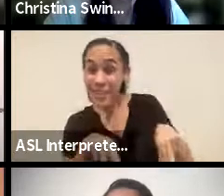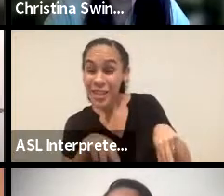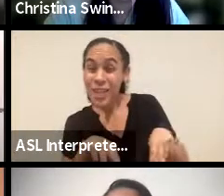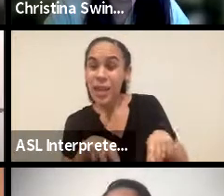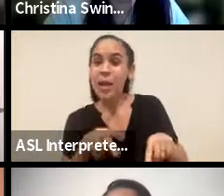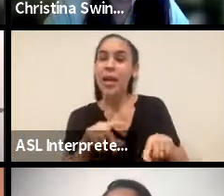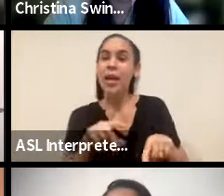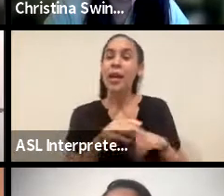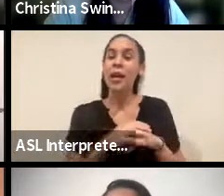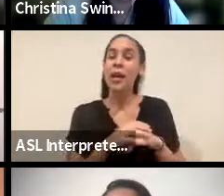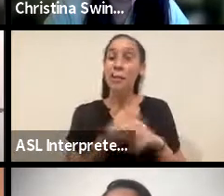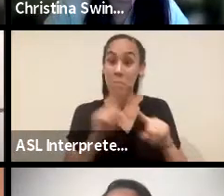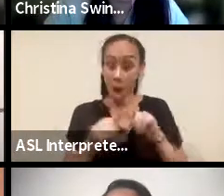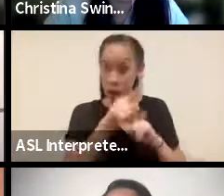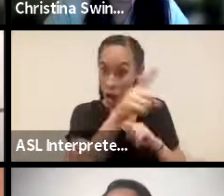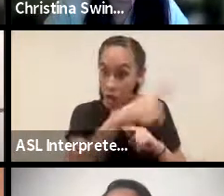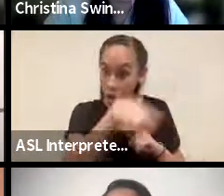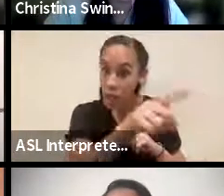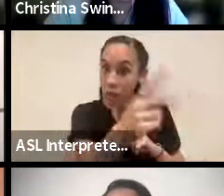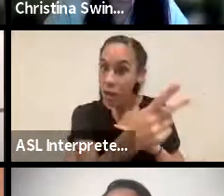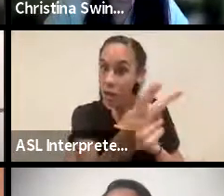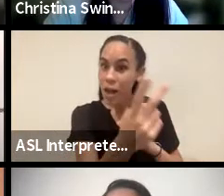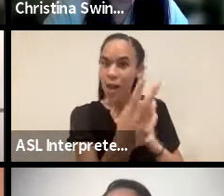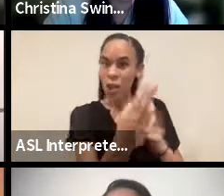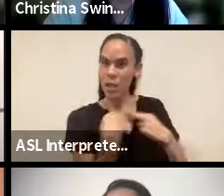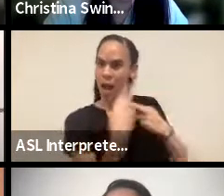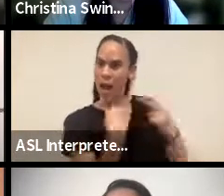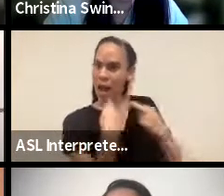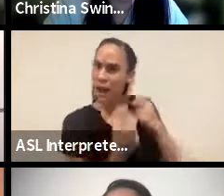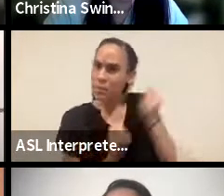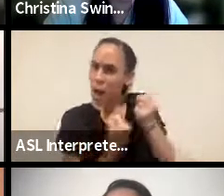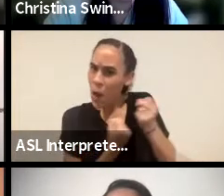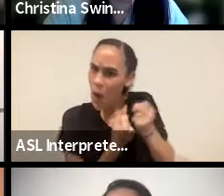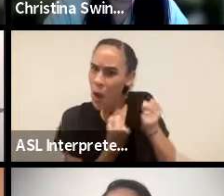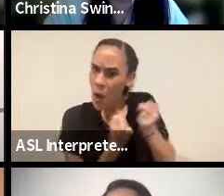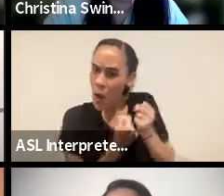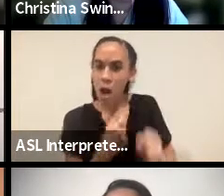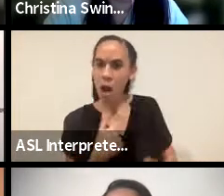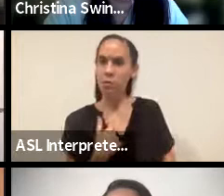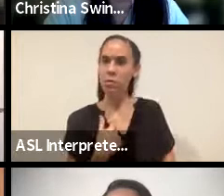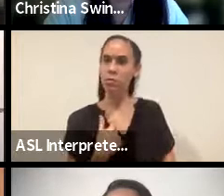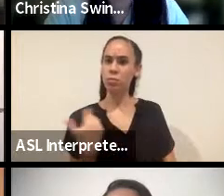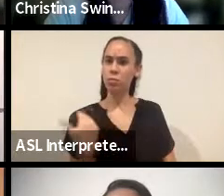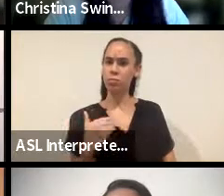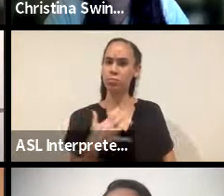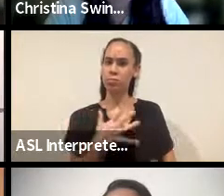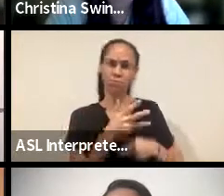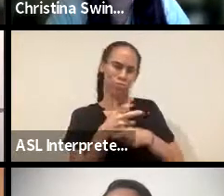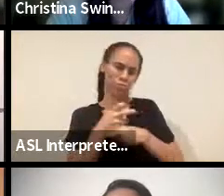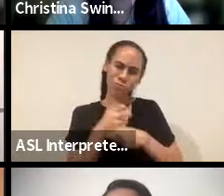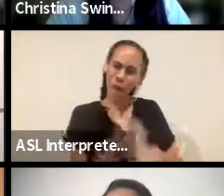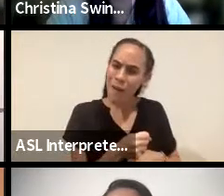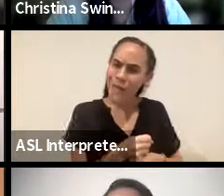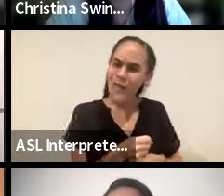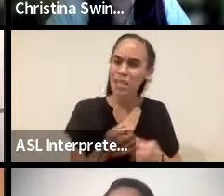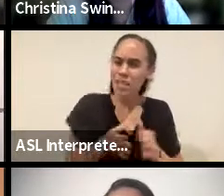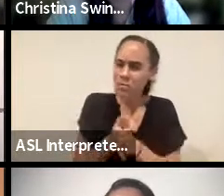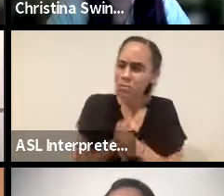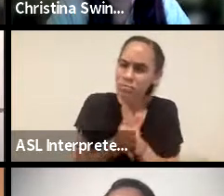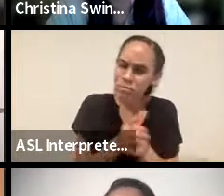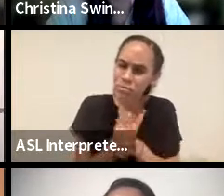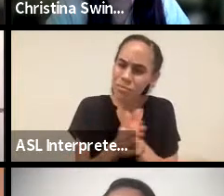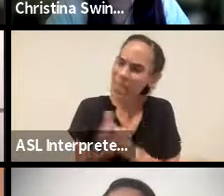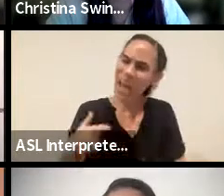be so responsive and supportive just really gave me the confidence and the drive that I needed to